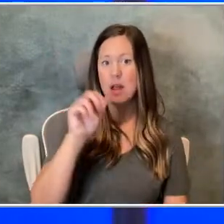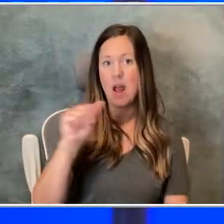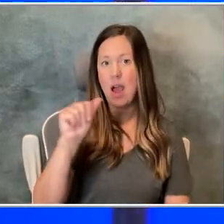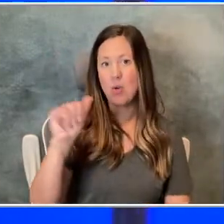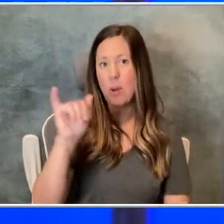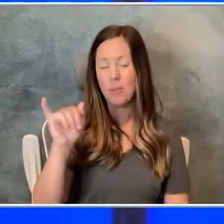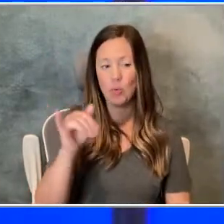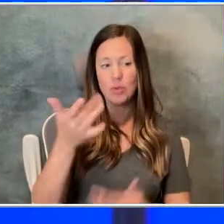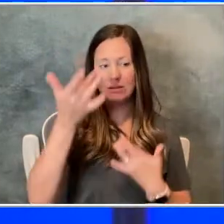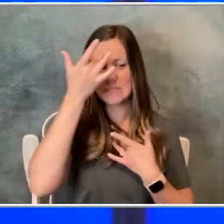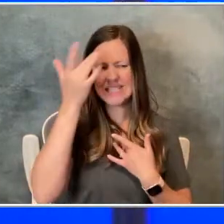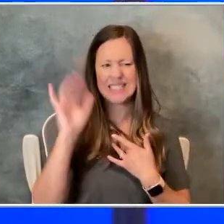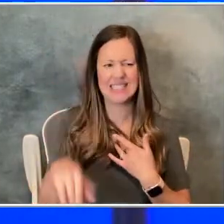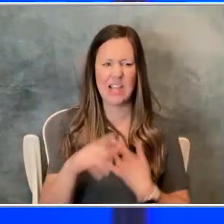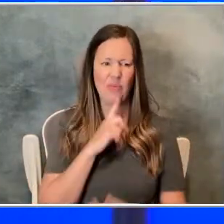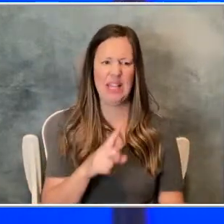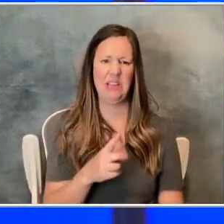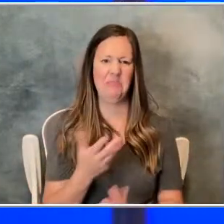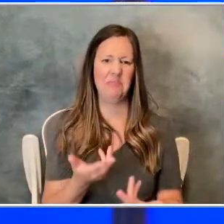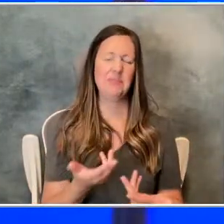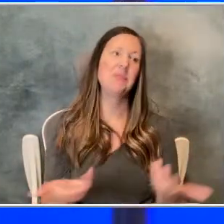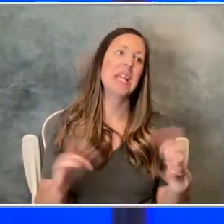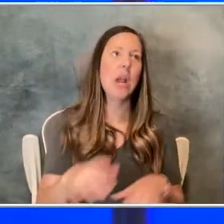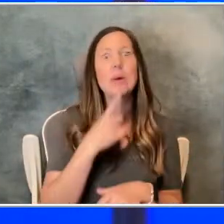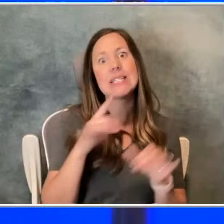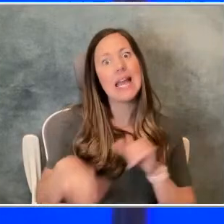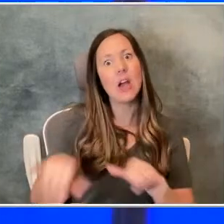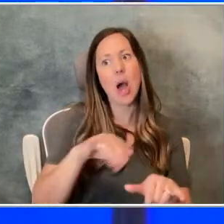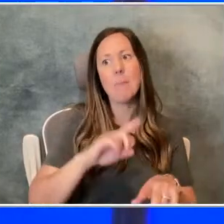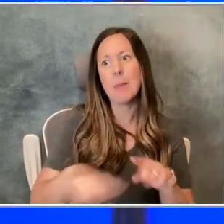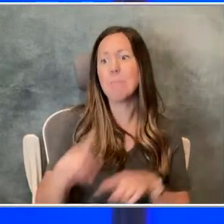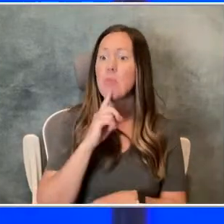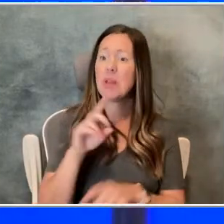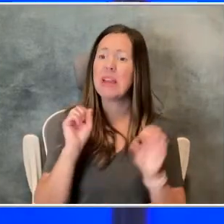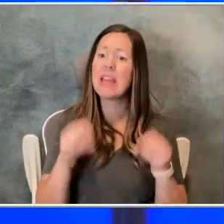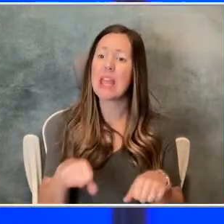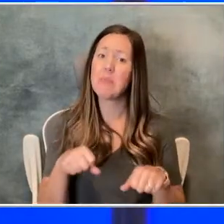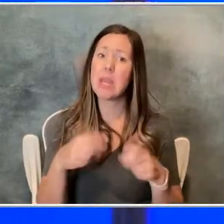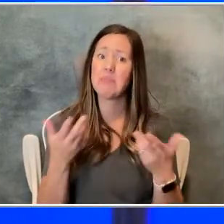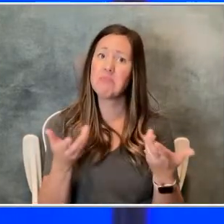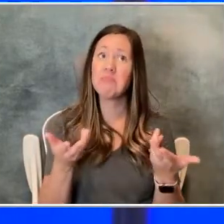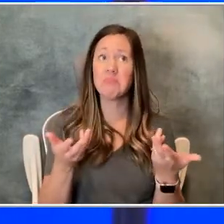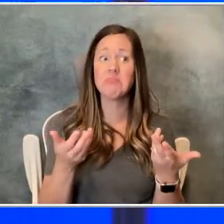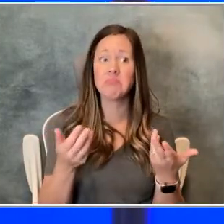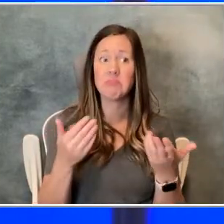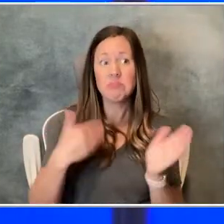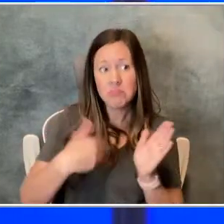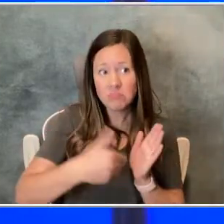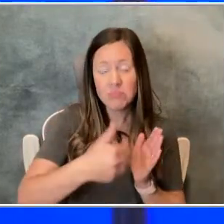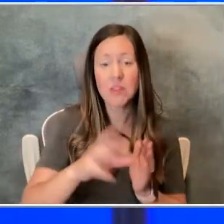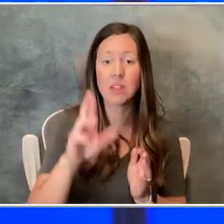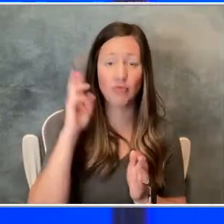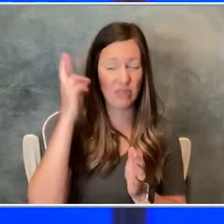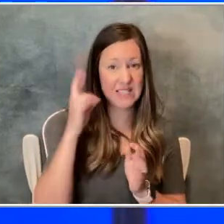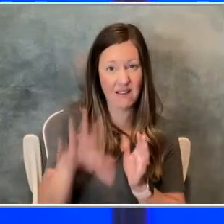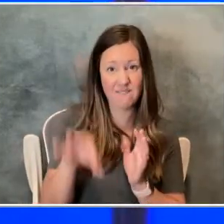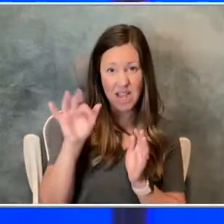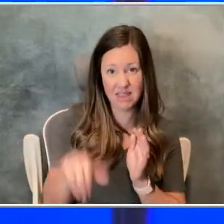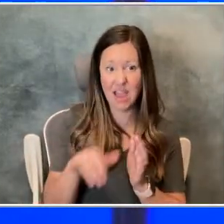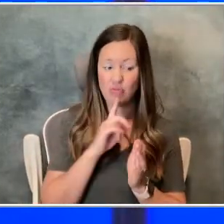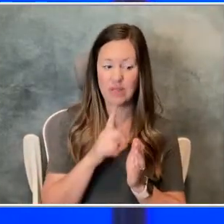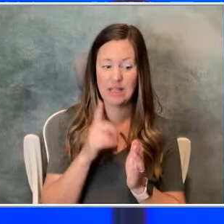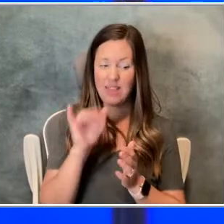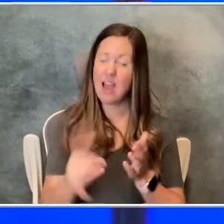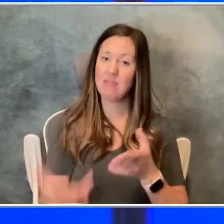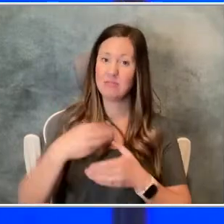relatively, I don't want to say common, but not uncommon reason that we would find that. So it would certainly be part of the workup once